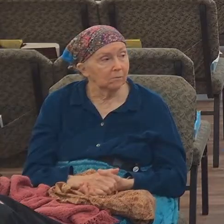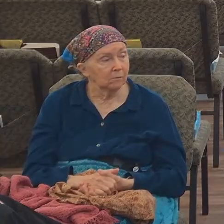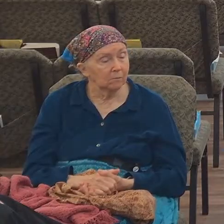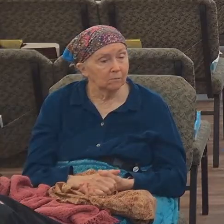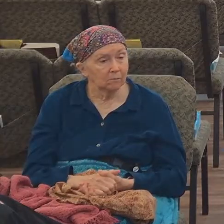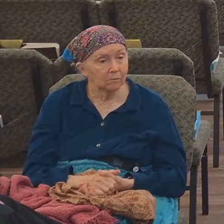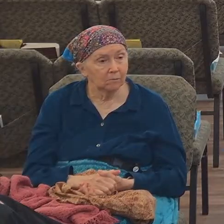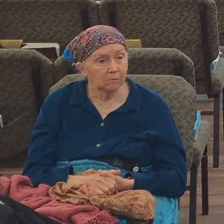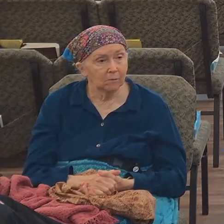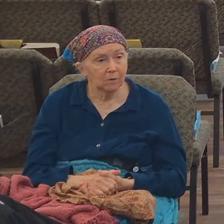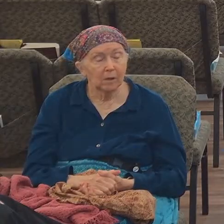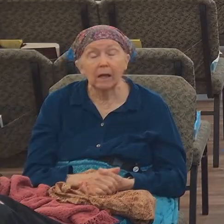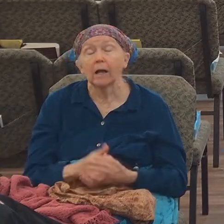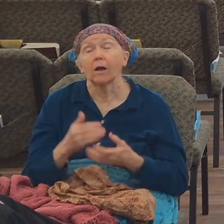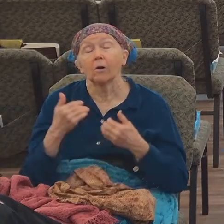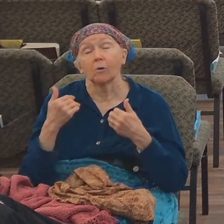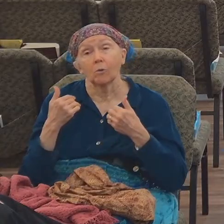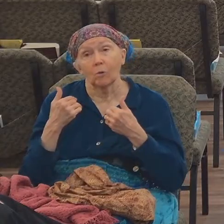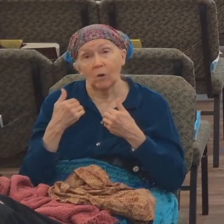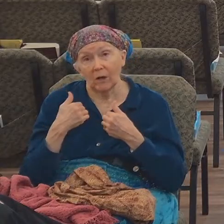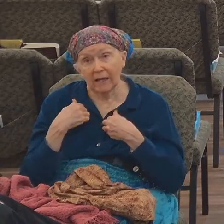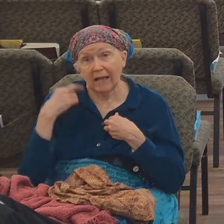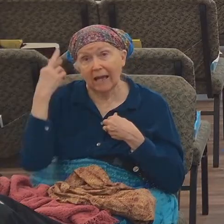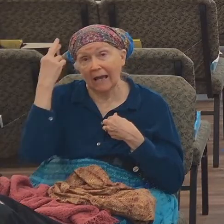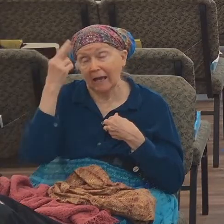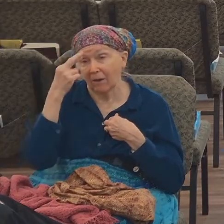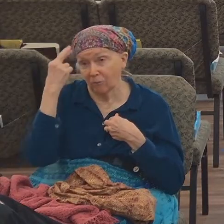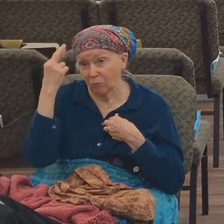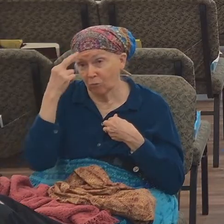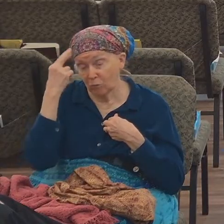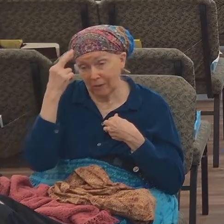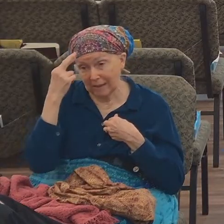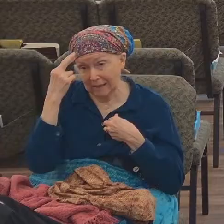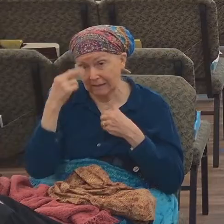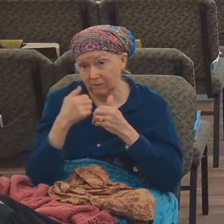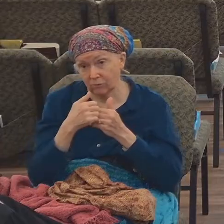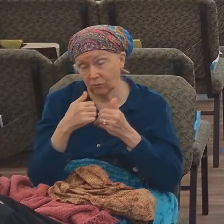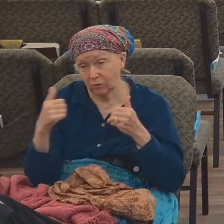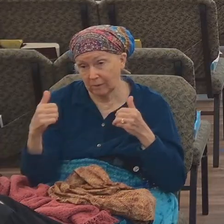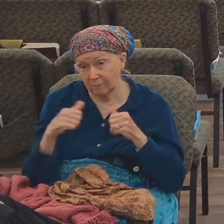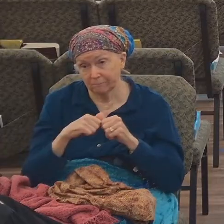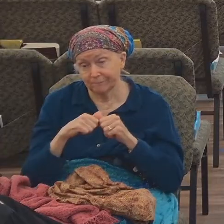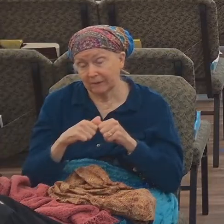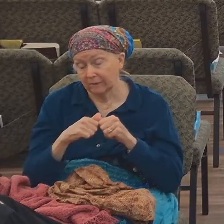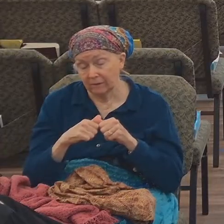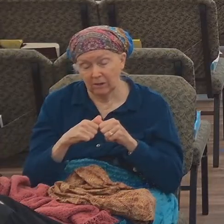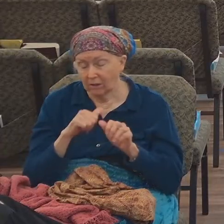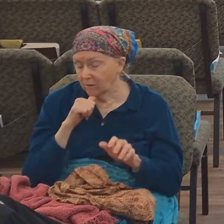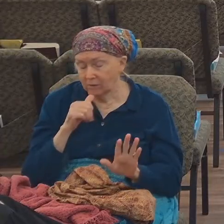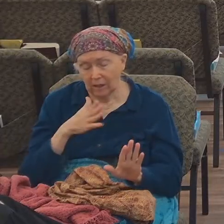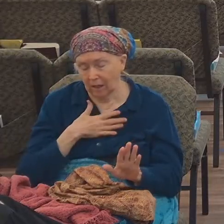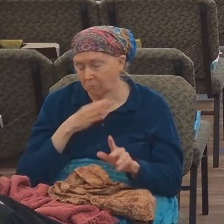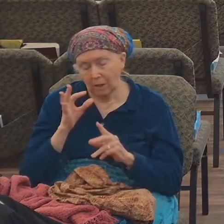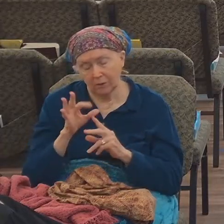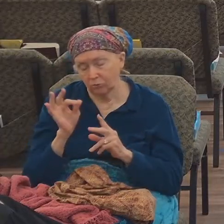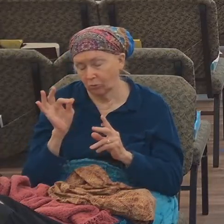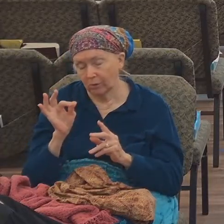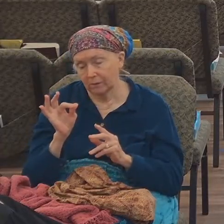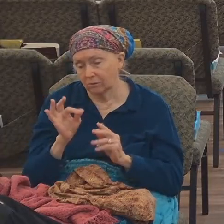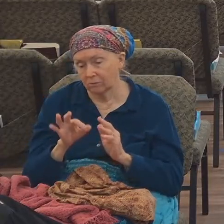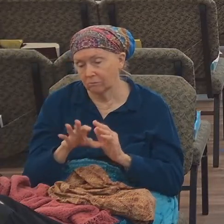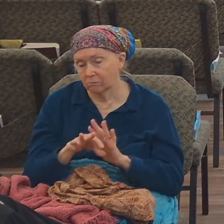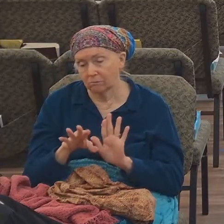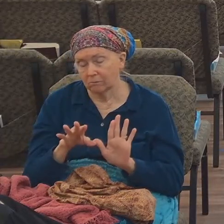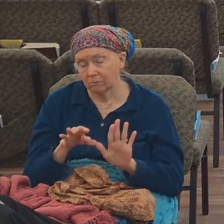There's reasons why we were separated. It wasn't by choice. Okay? It wasn't by choice. And you really,